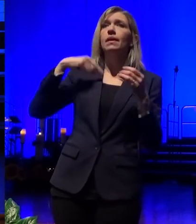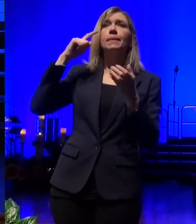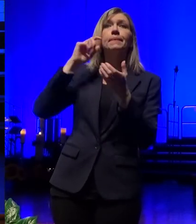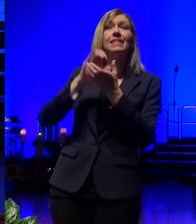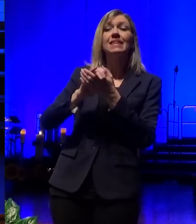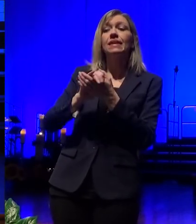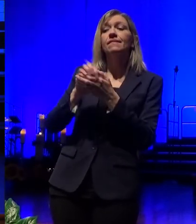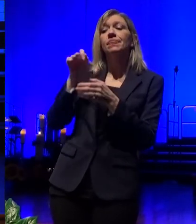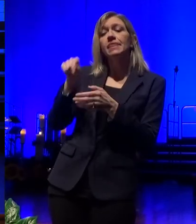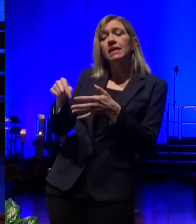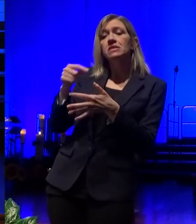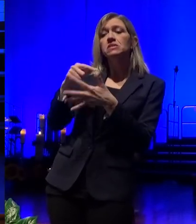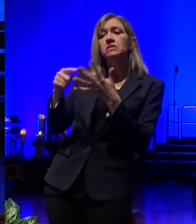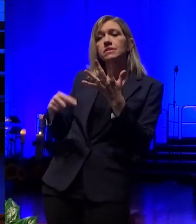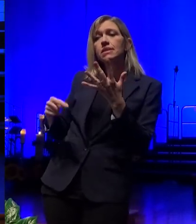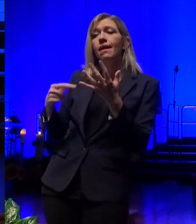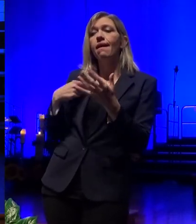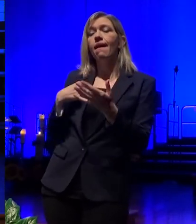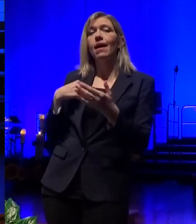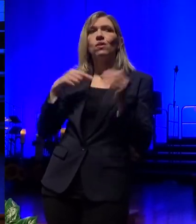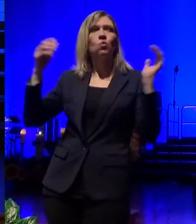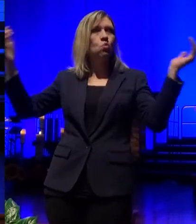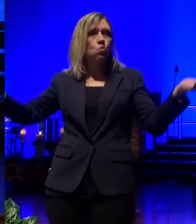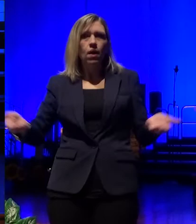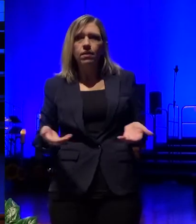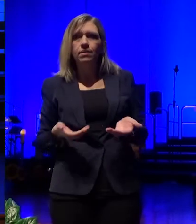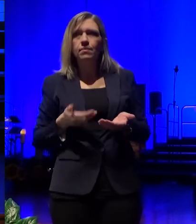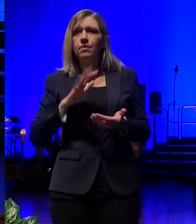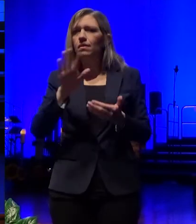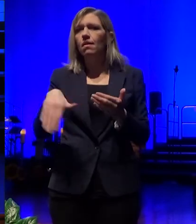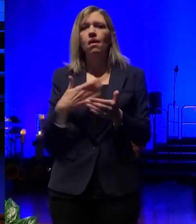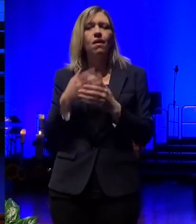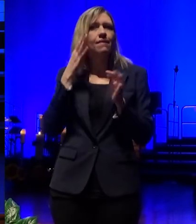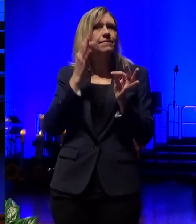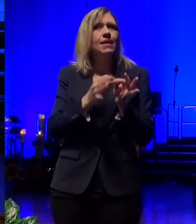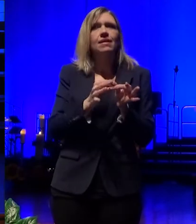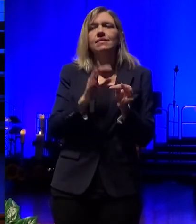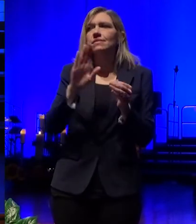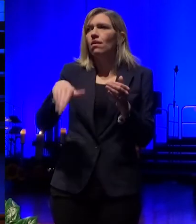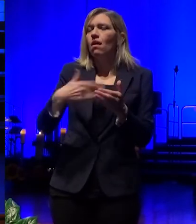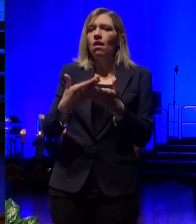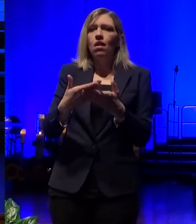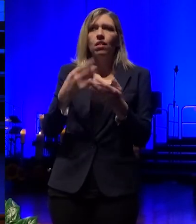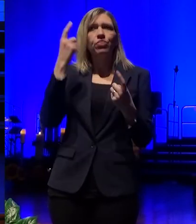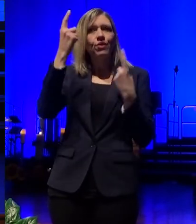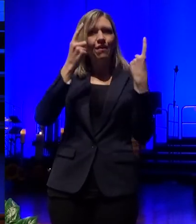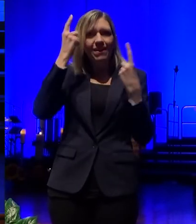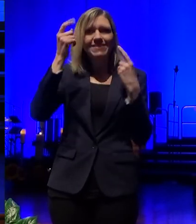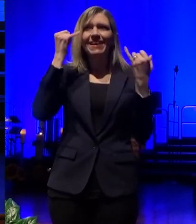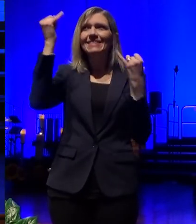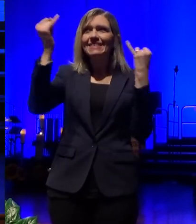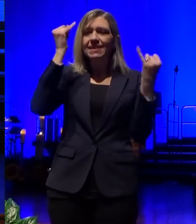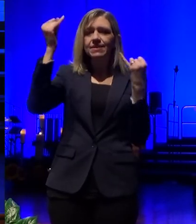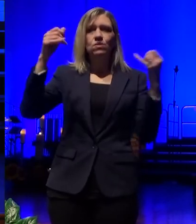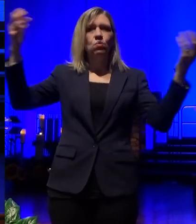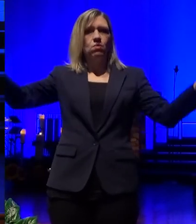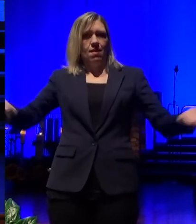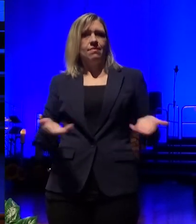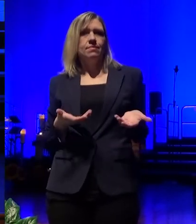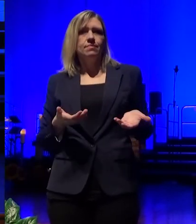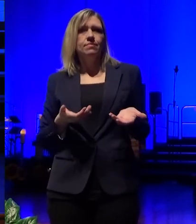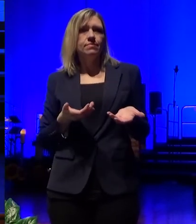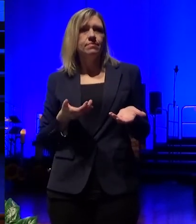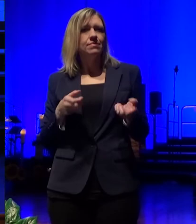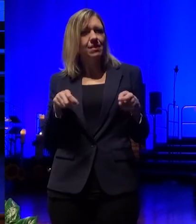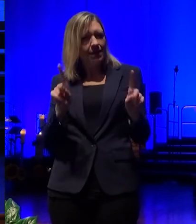where I stand, and I welcome all faiths, all thoughts, all ideas, and I'm allowing for